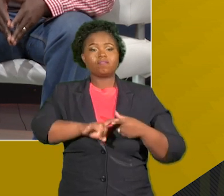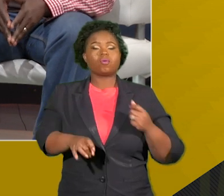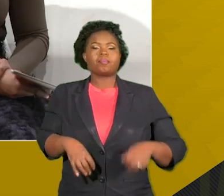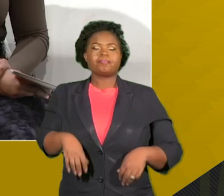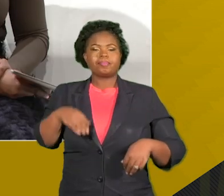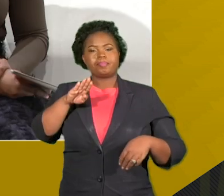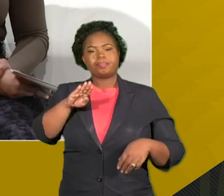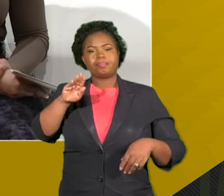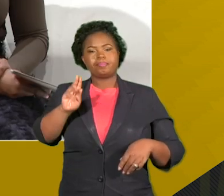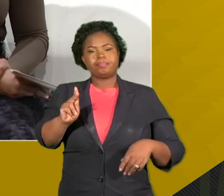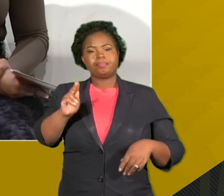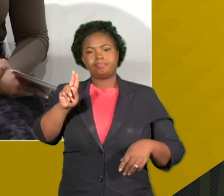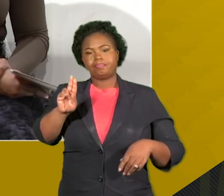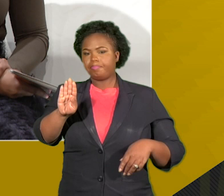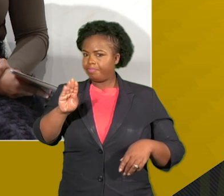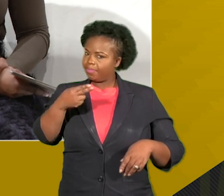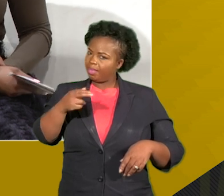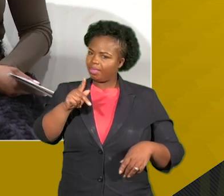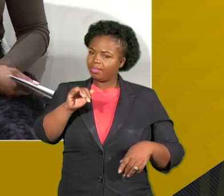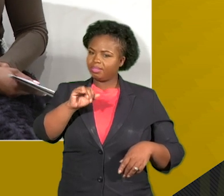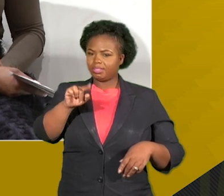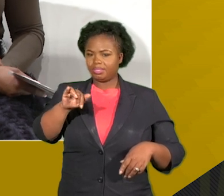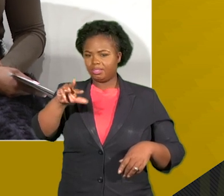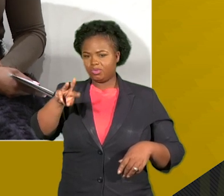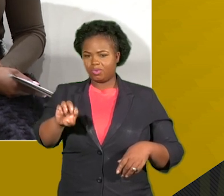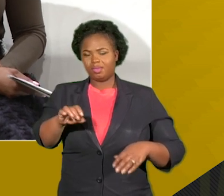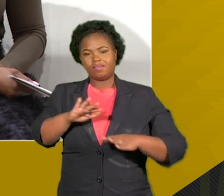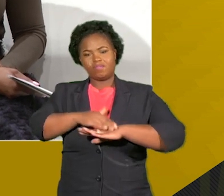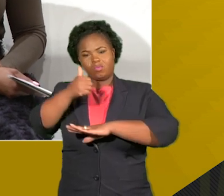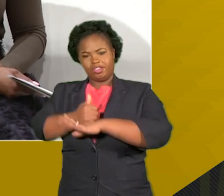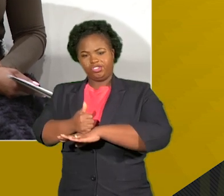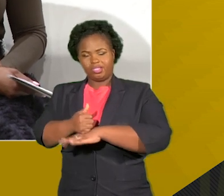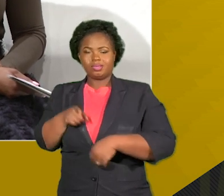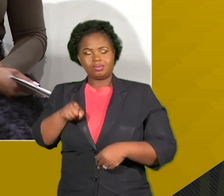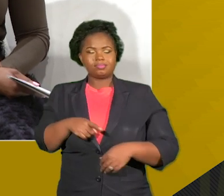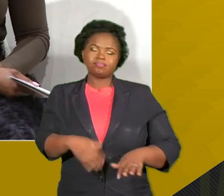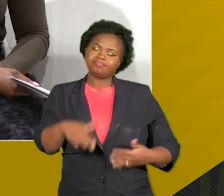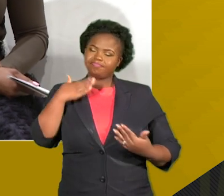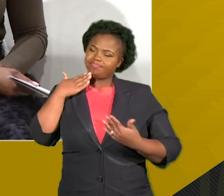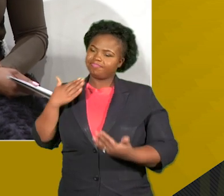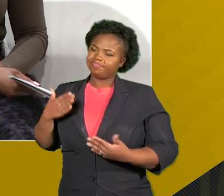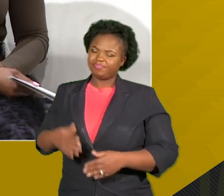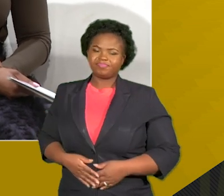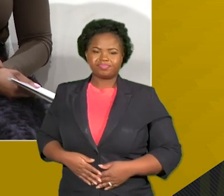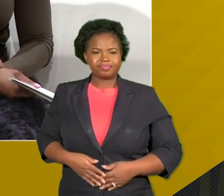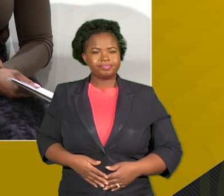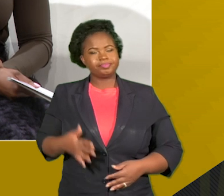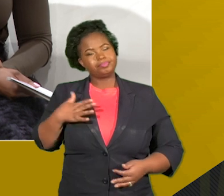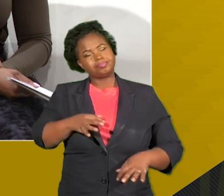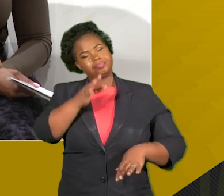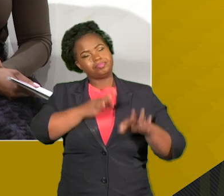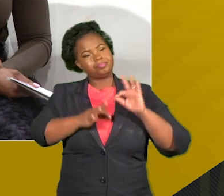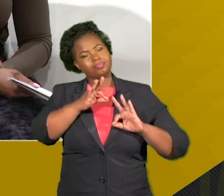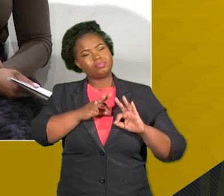Foundation. Welcome, Sisi. Thank you so much. Asiqalela endleleni izinto ezenziwa ngakhona. Kumele imali etholwa